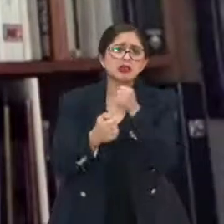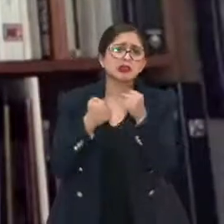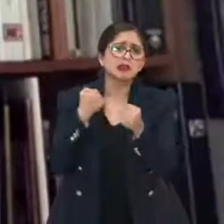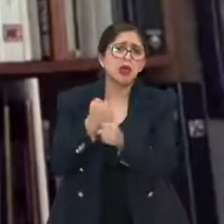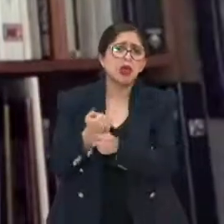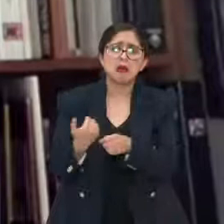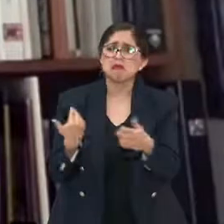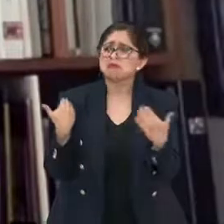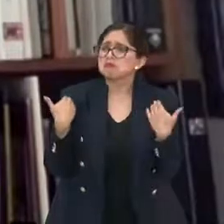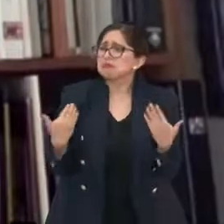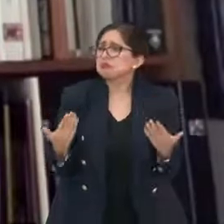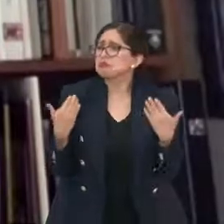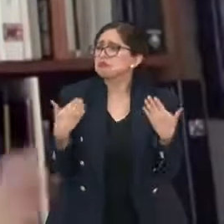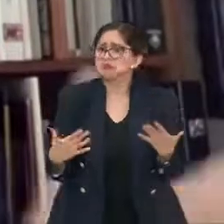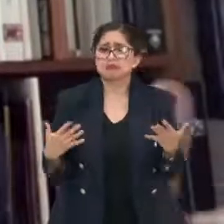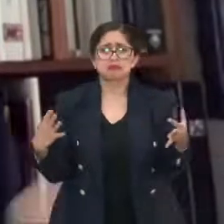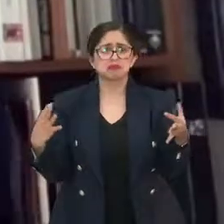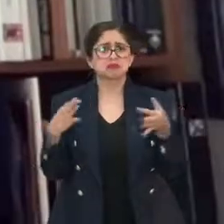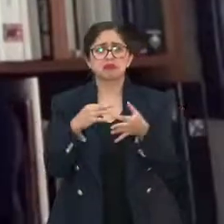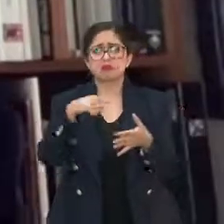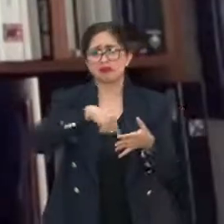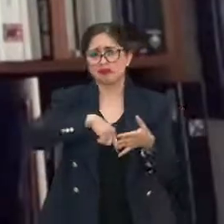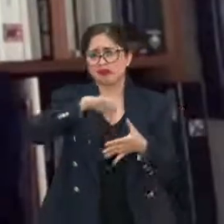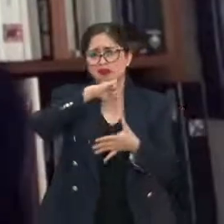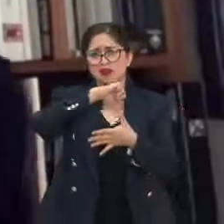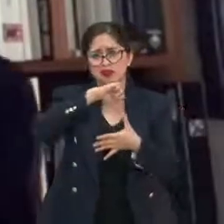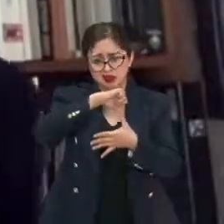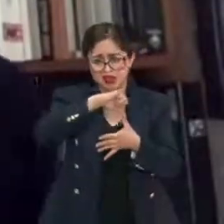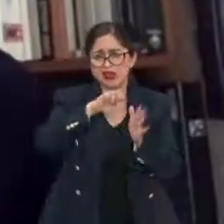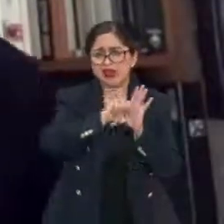by 5 or 6 years of